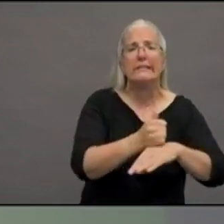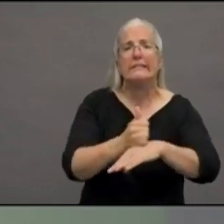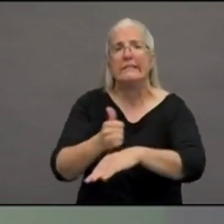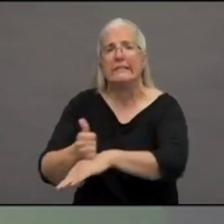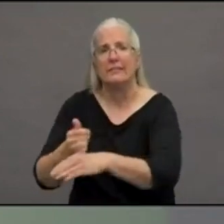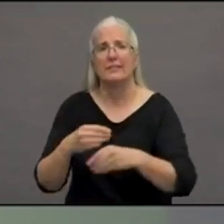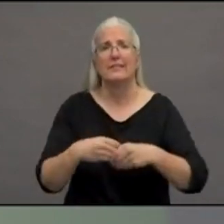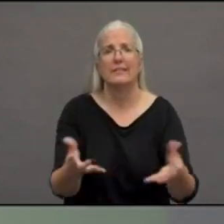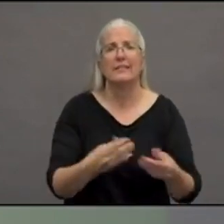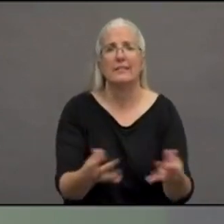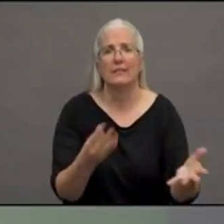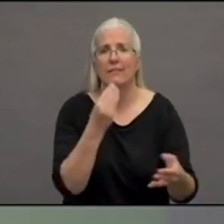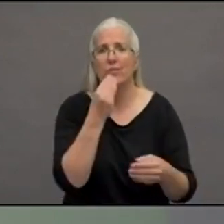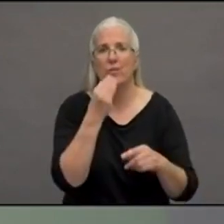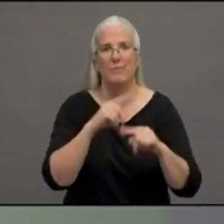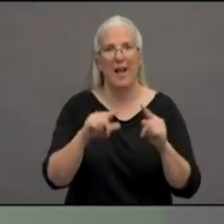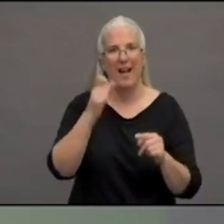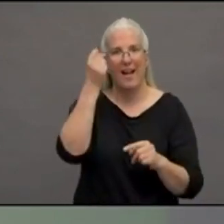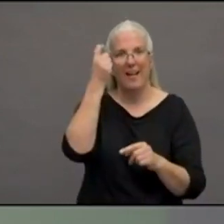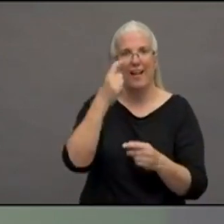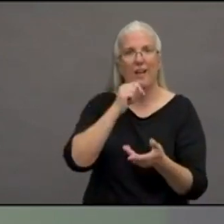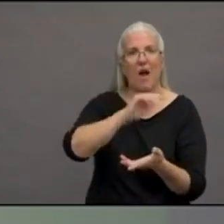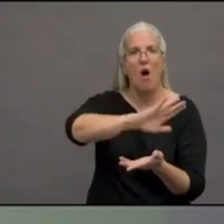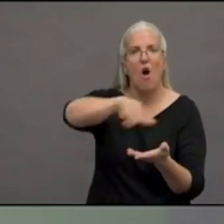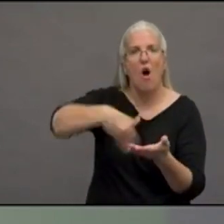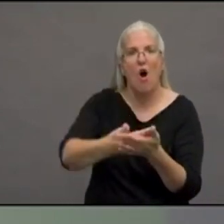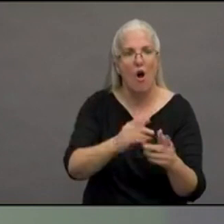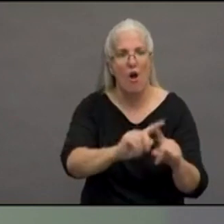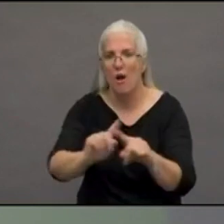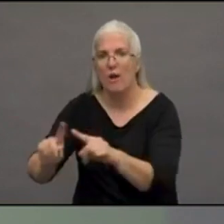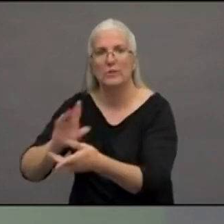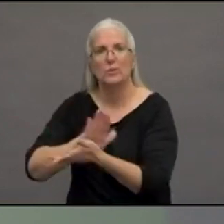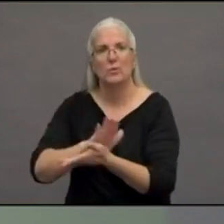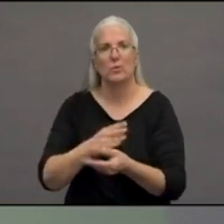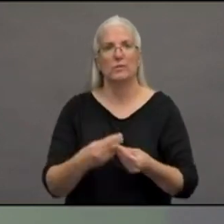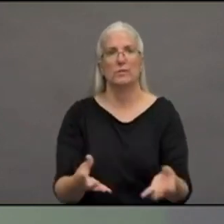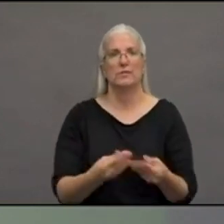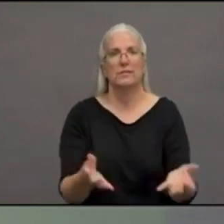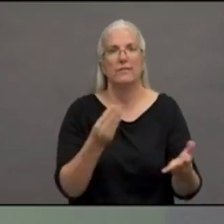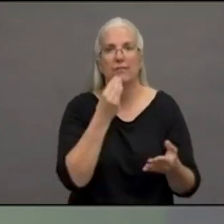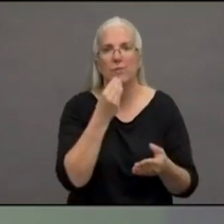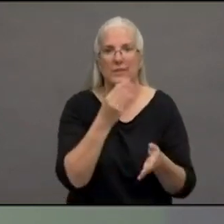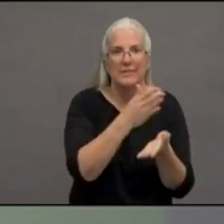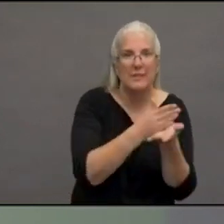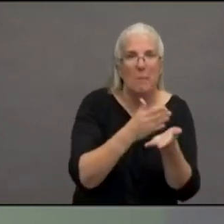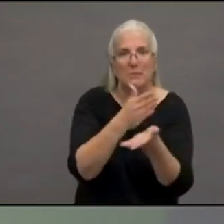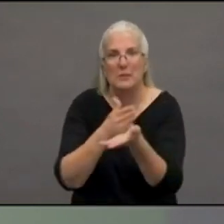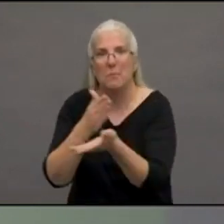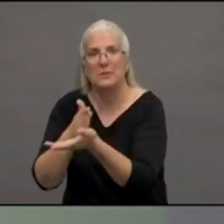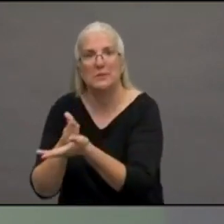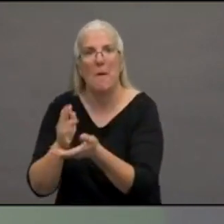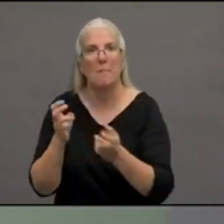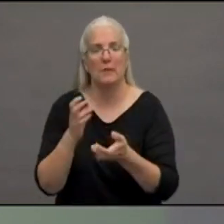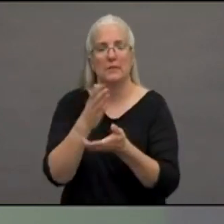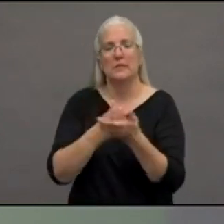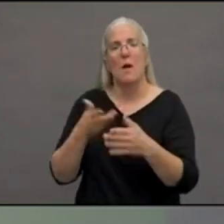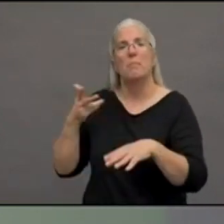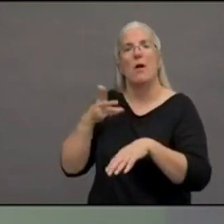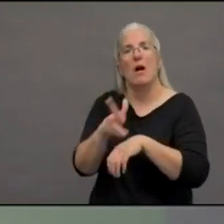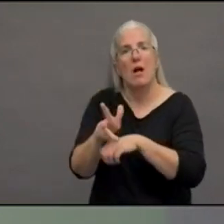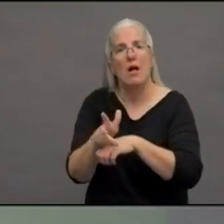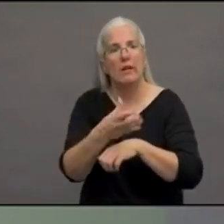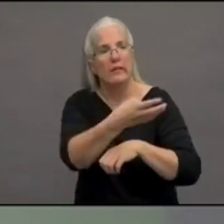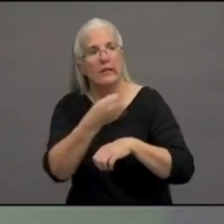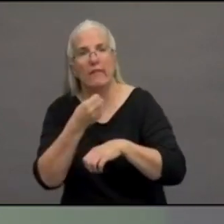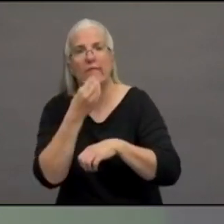able to still deliver these school meals, even though it was a drive-up situation. There were places in the county that were closed, so families still had to figure out how to